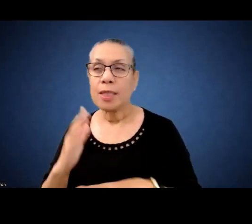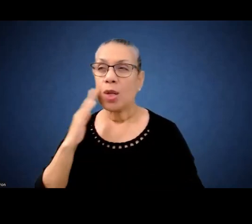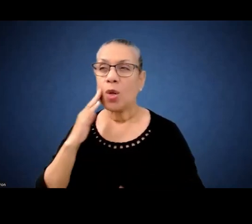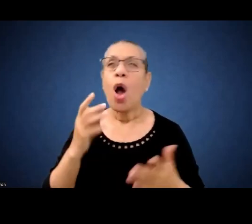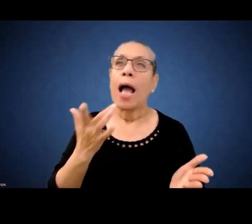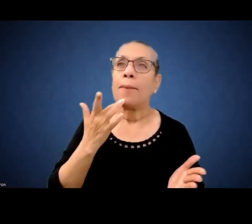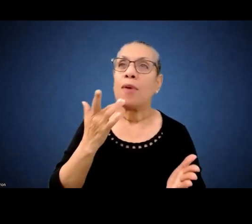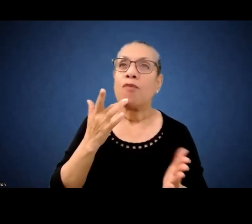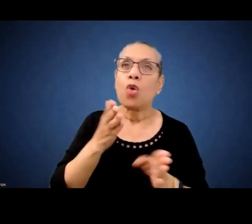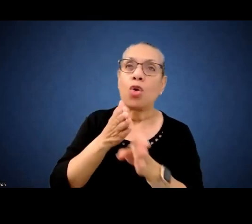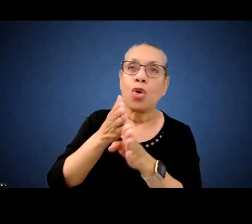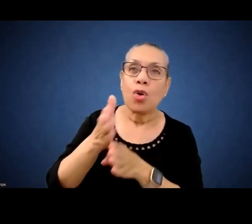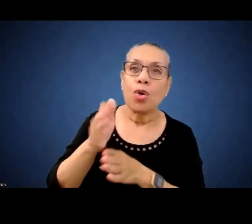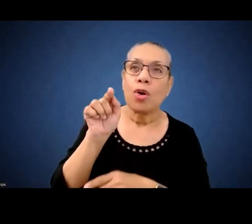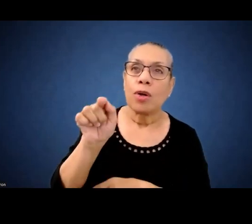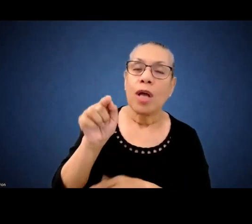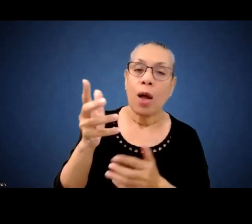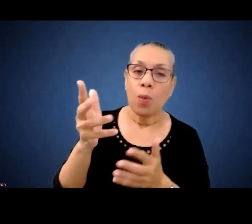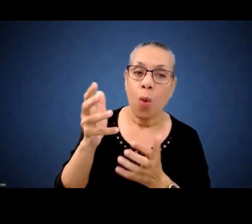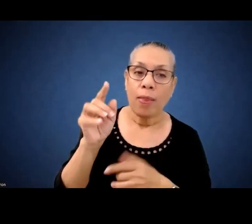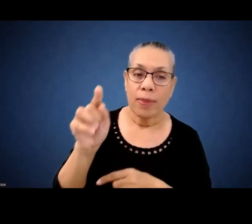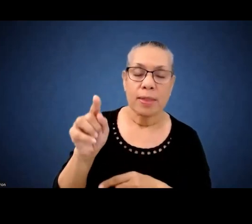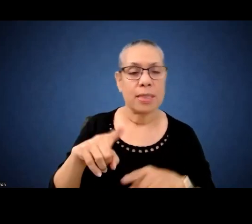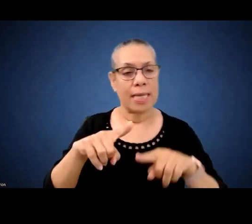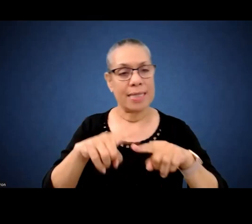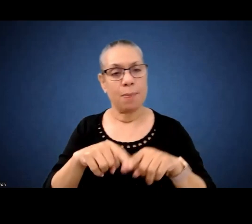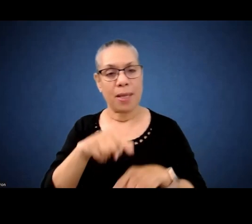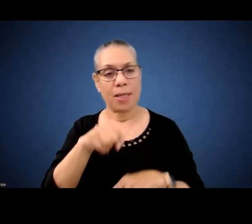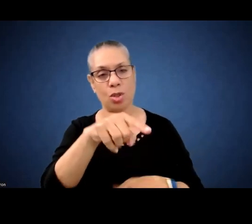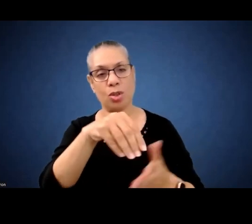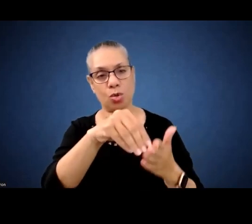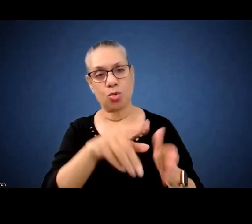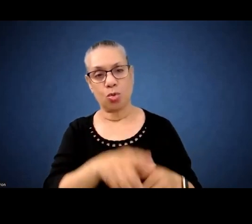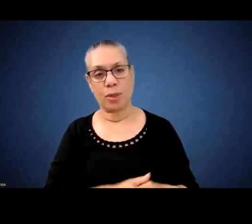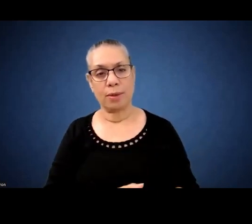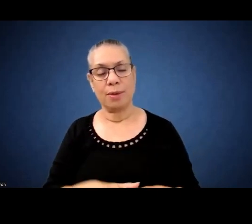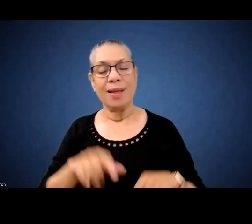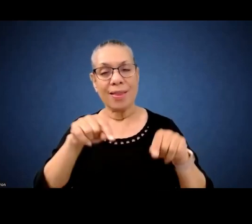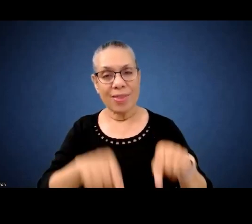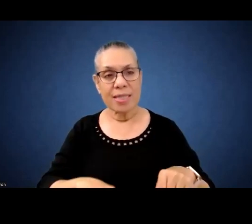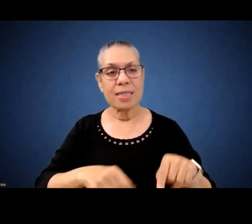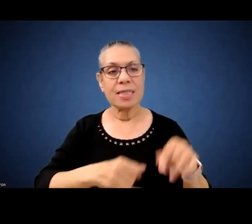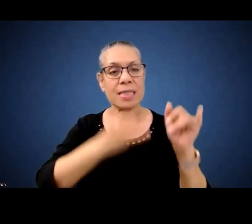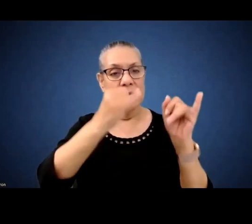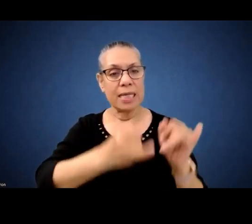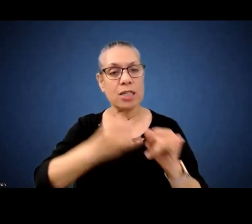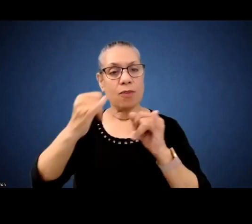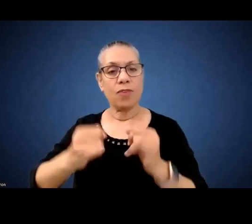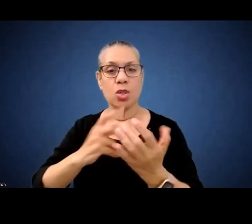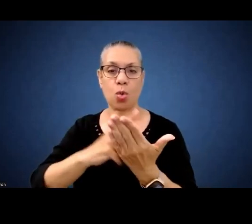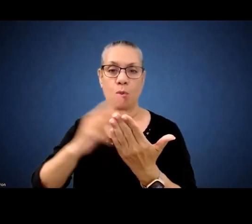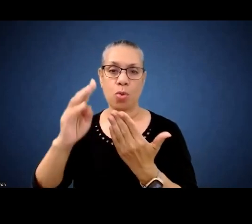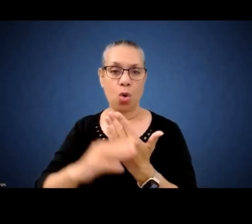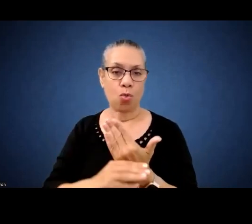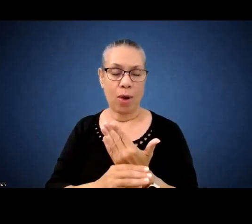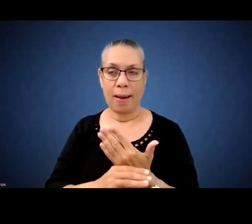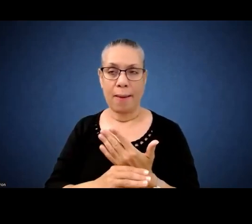field. But it really is an individualized program. So I don't think I